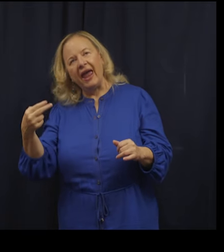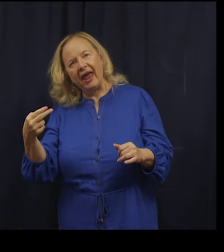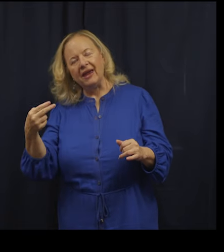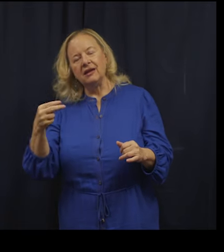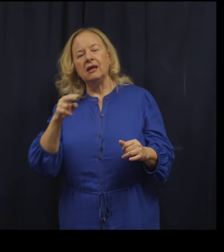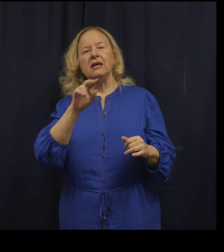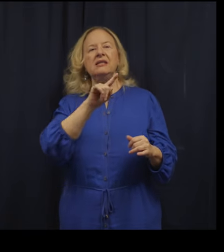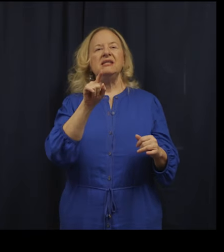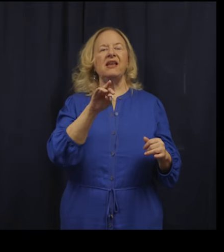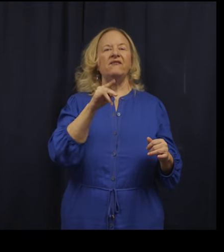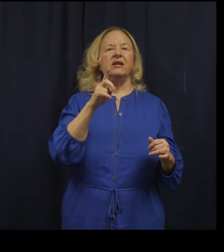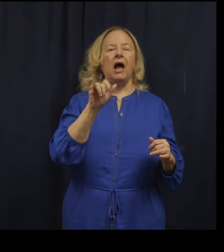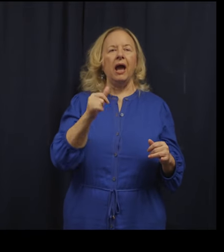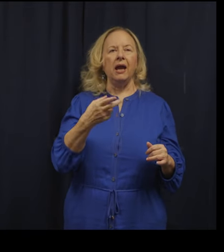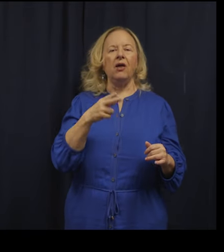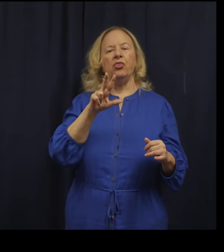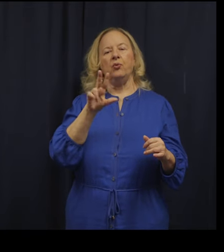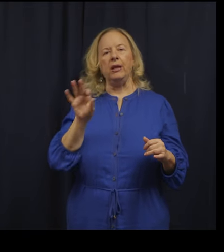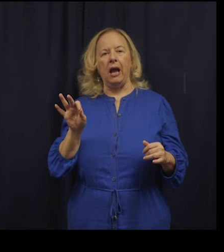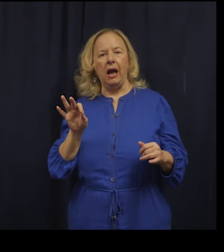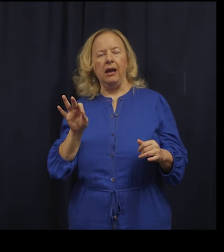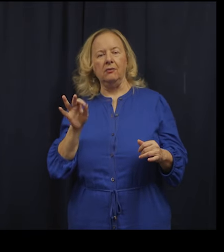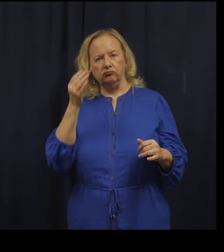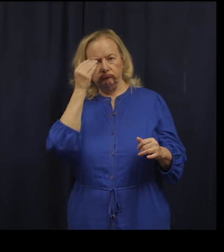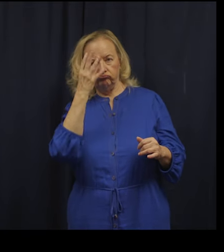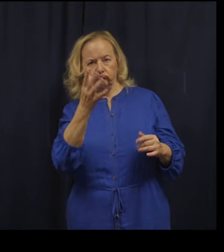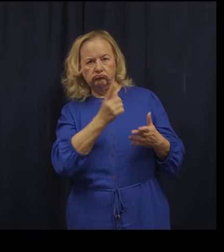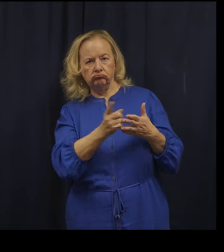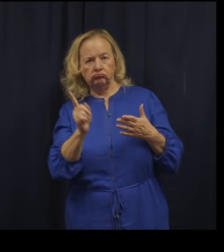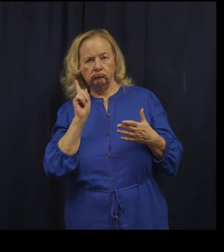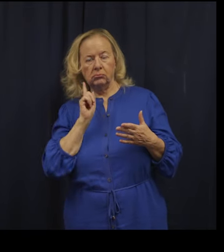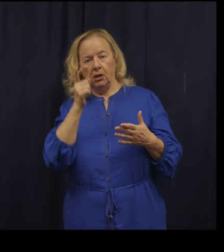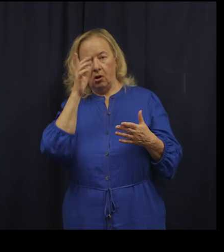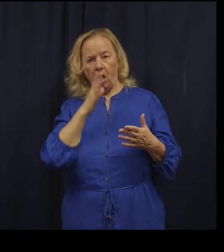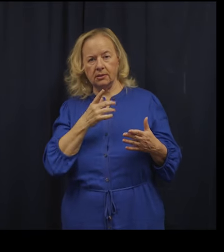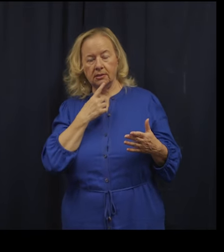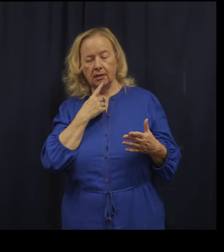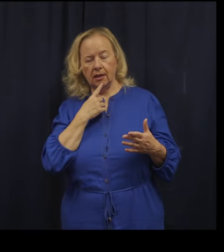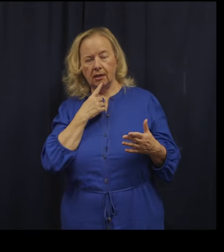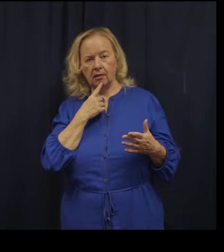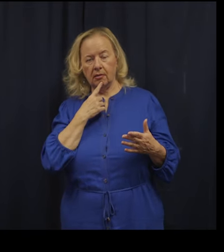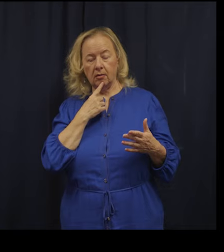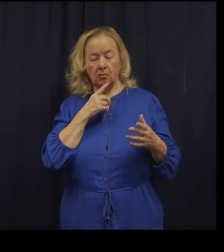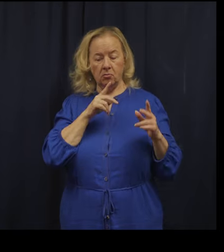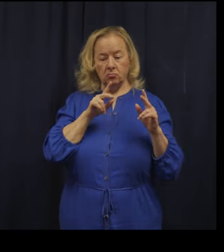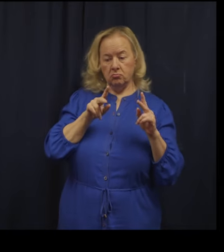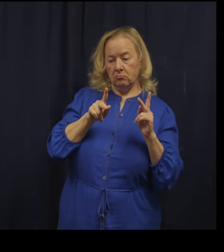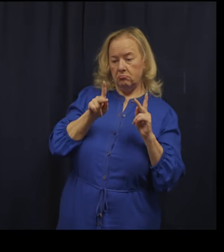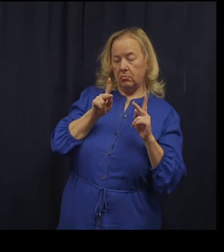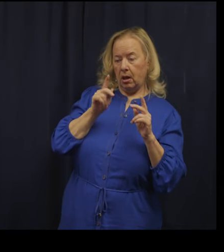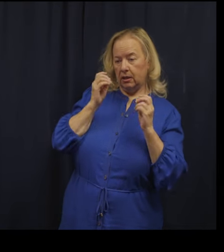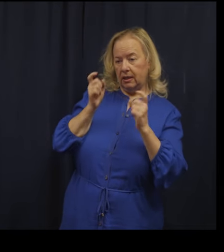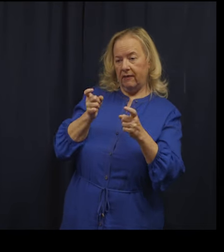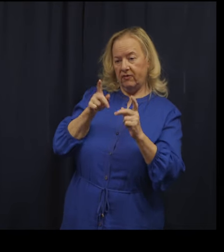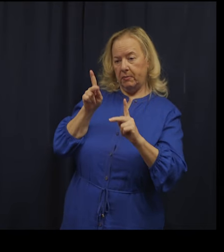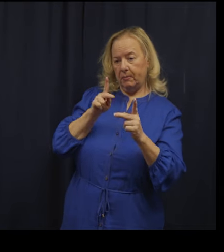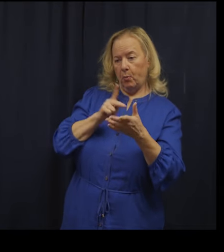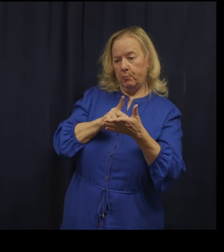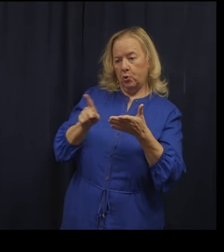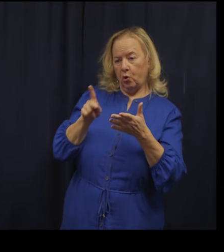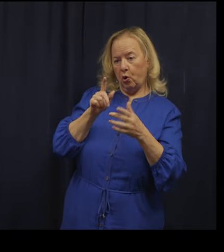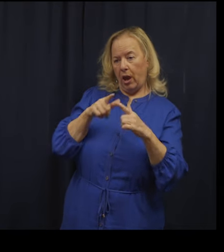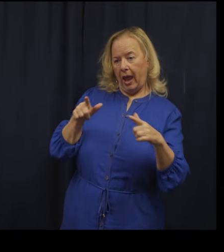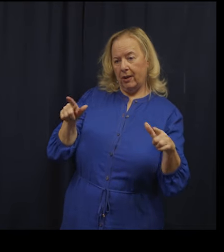Look at Zephaniah 3:9. We mentioned this last week. God says, then will I turn to the people a pure language that they may